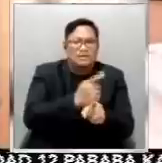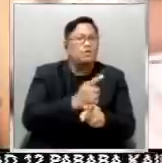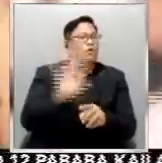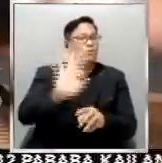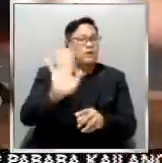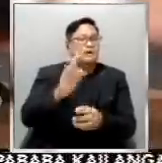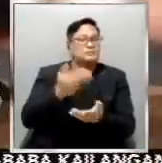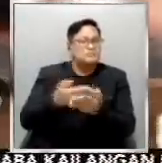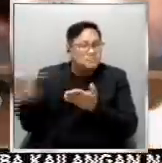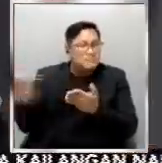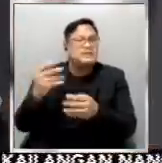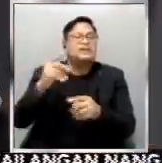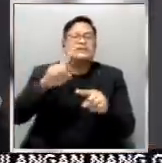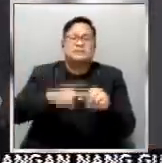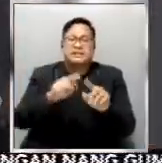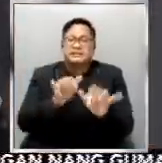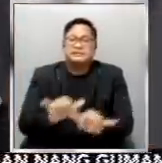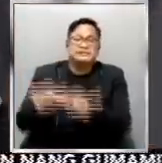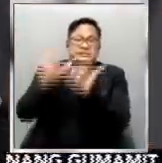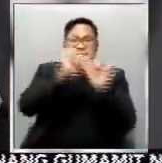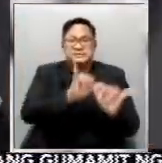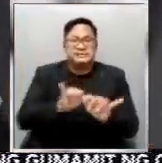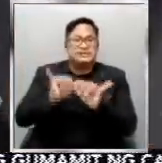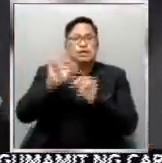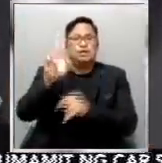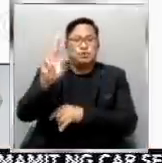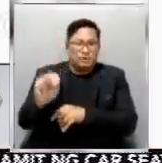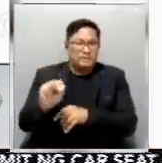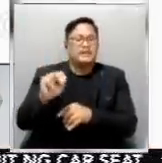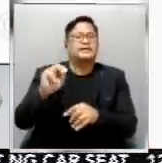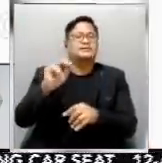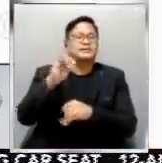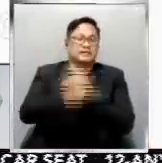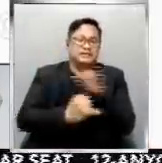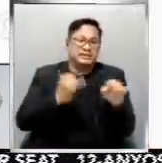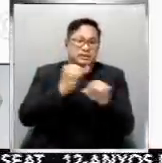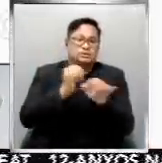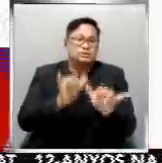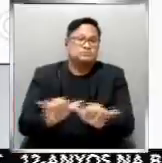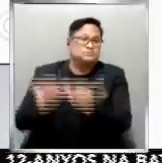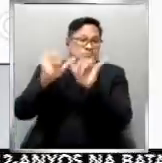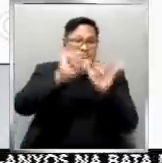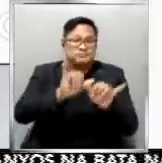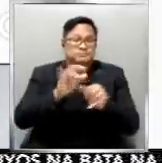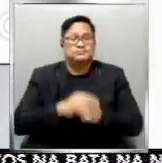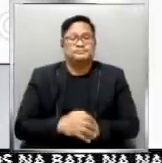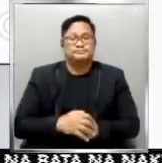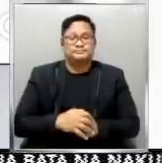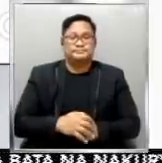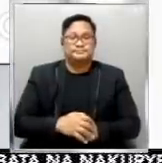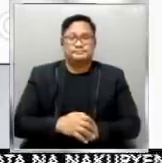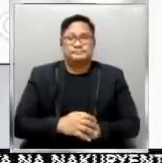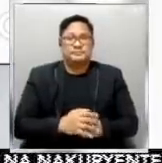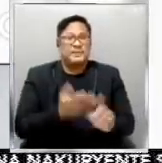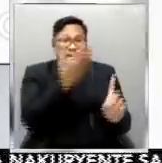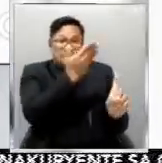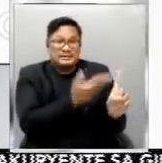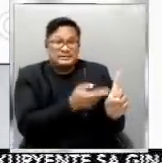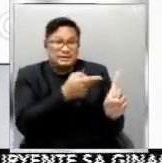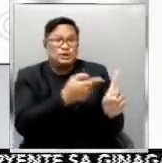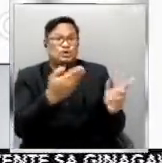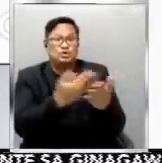sa standards ng United Nations at ibang international standards. This is the new ICC